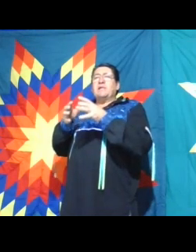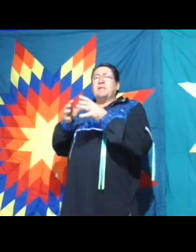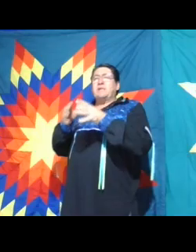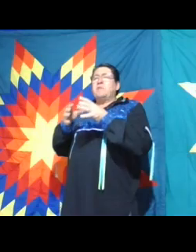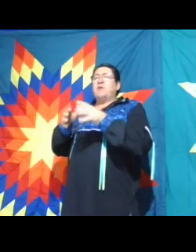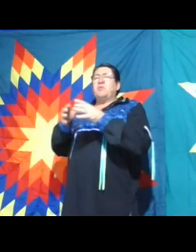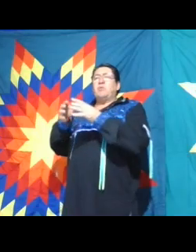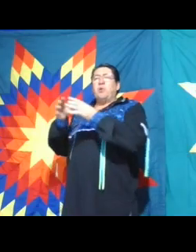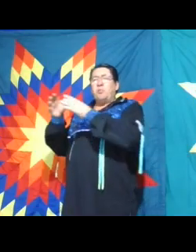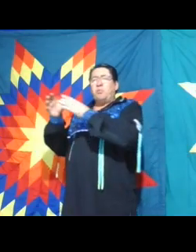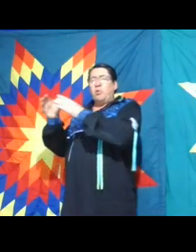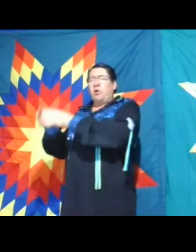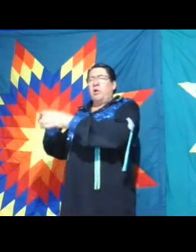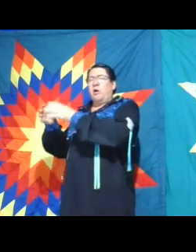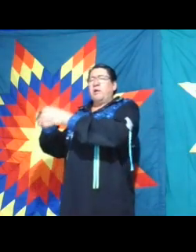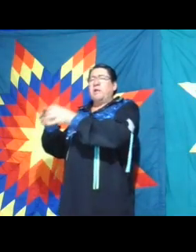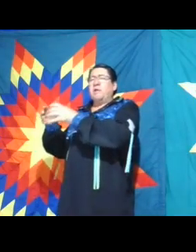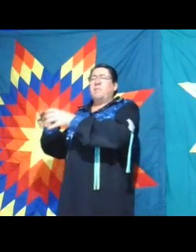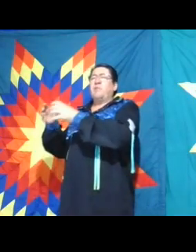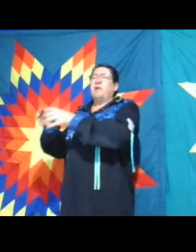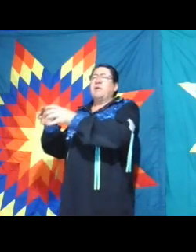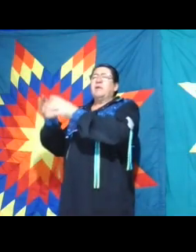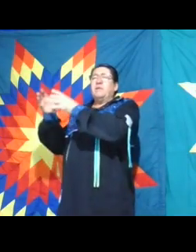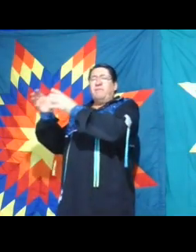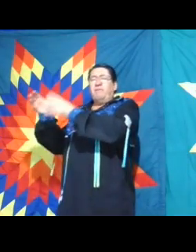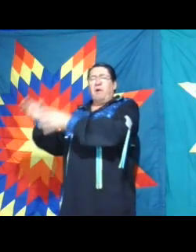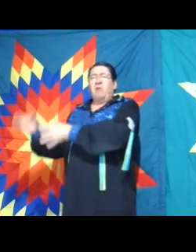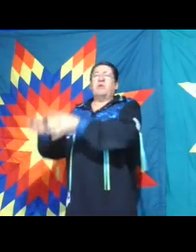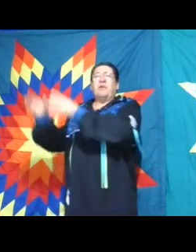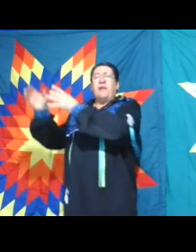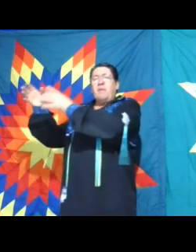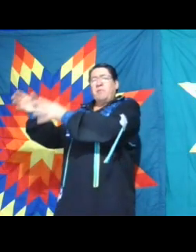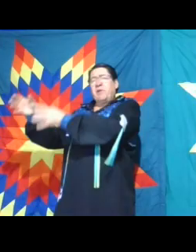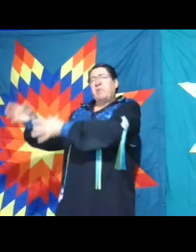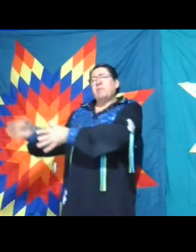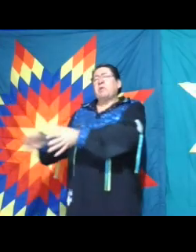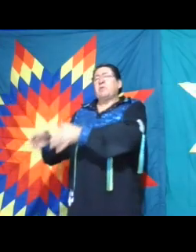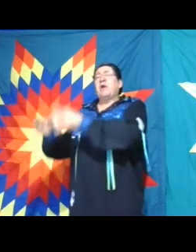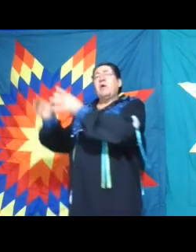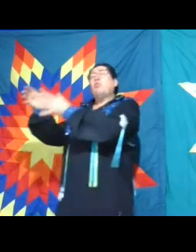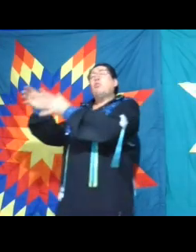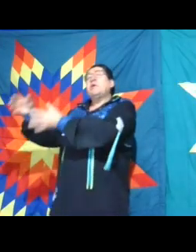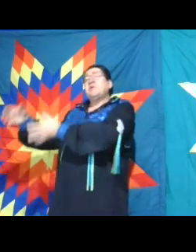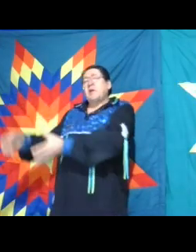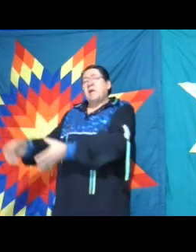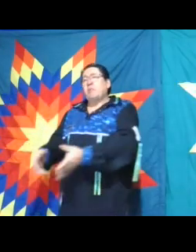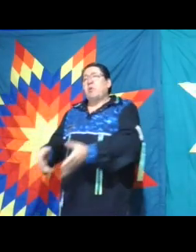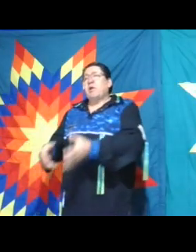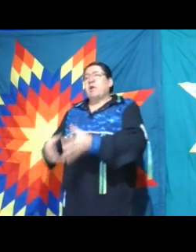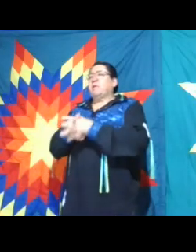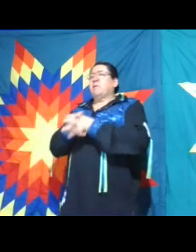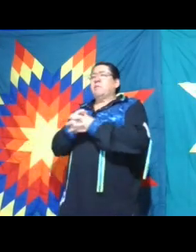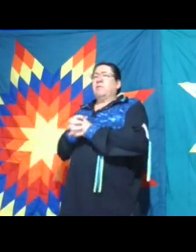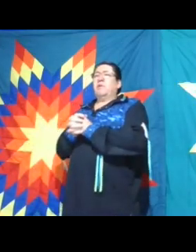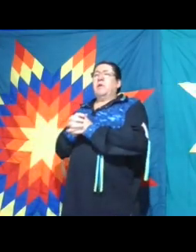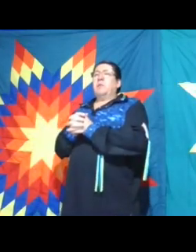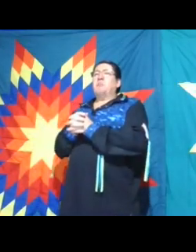in this situation, we're putting the protocol on the interviewee to follow. They're responsible. Would you like to bring